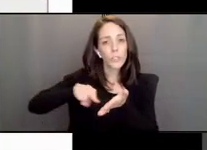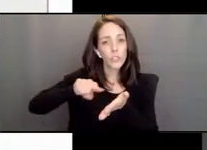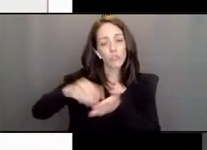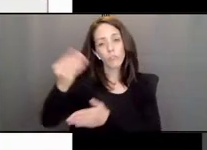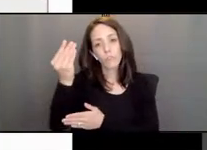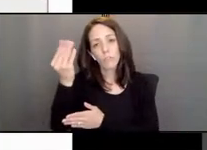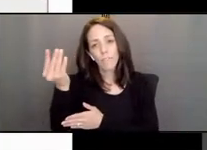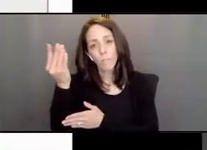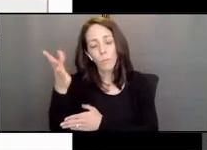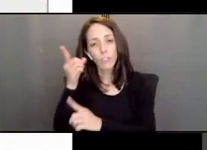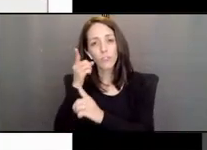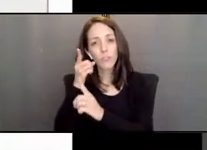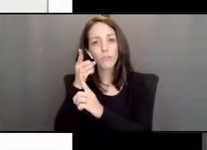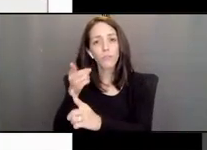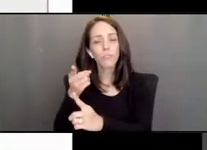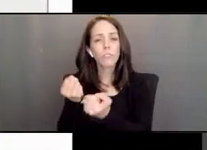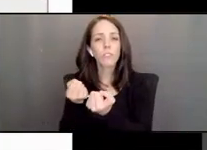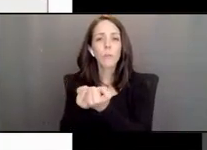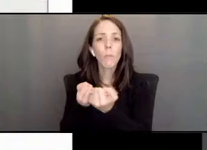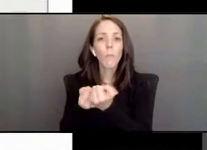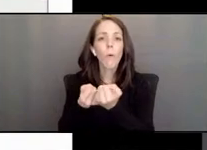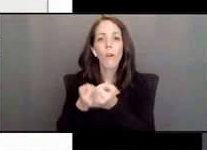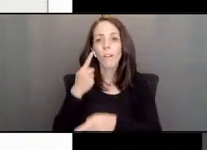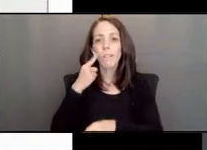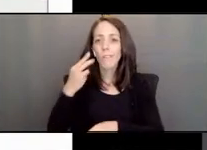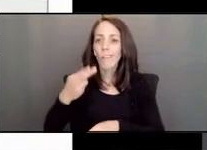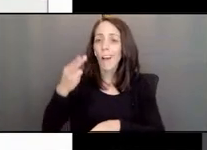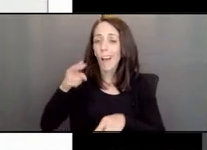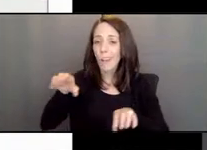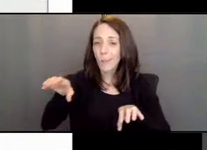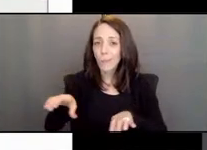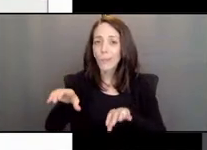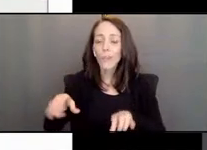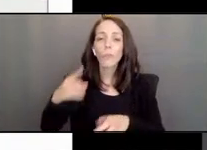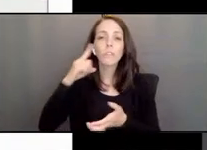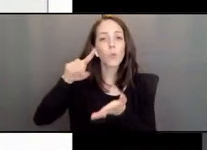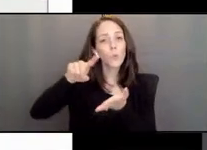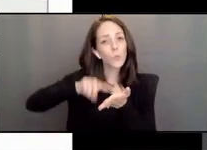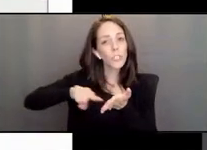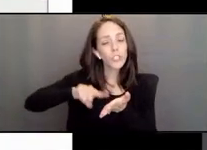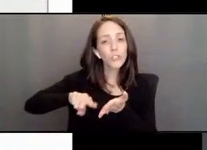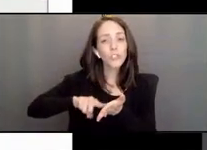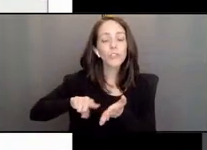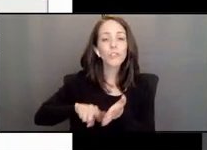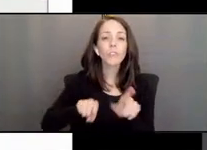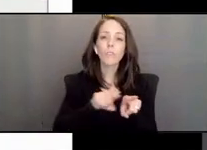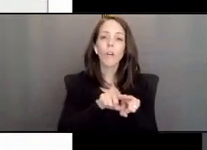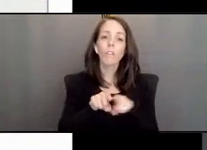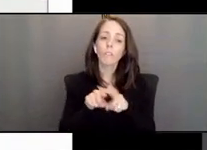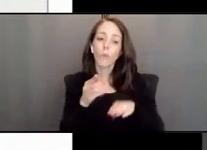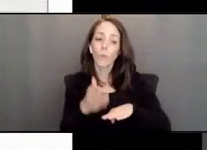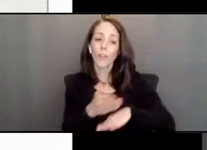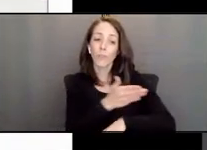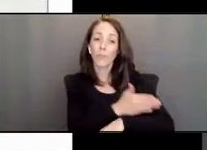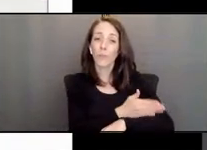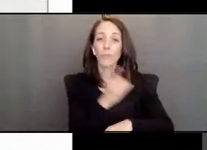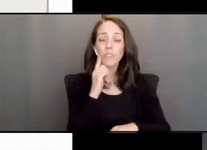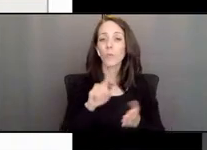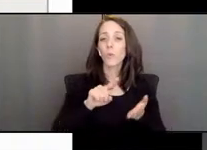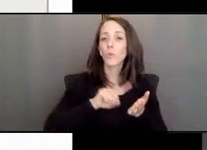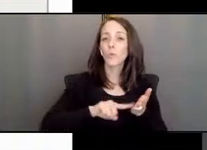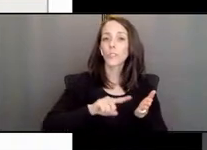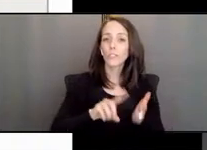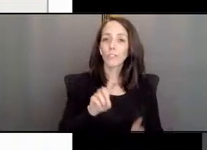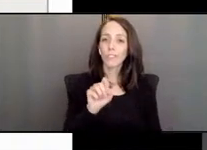for our high-performance computing for OHSU researchers, as well as improvements to our research data warehouse that will enable research on new